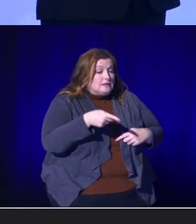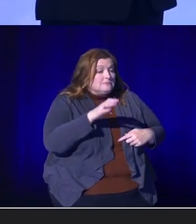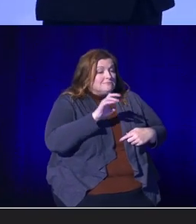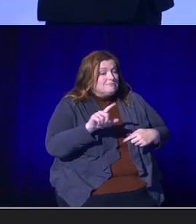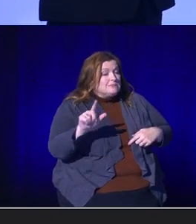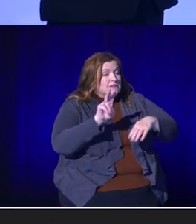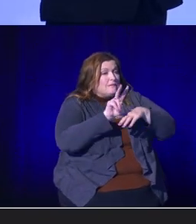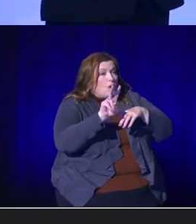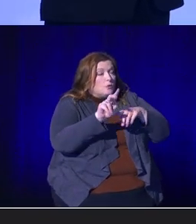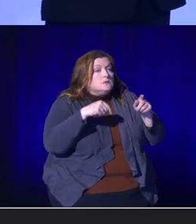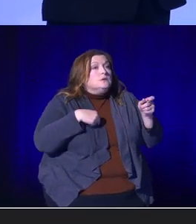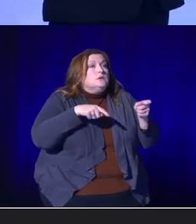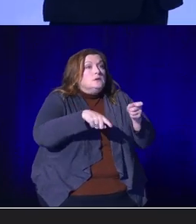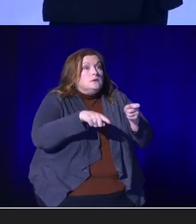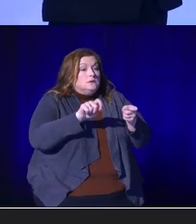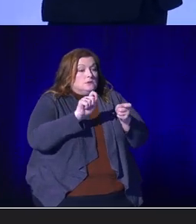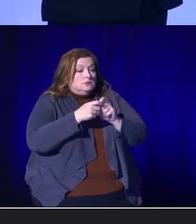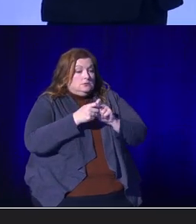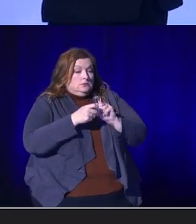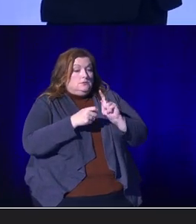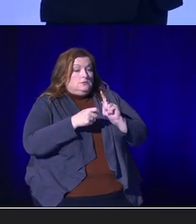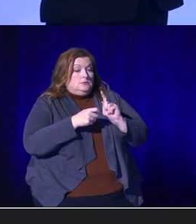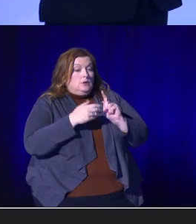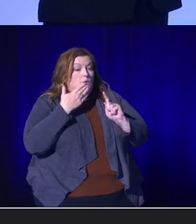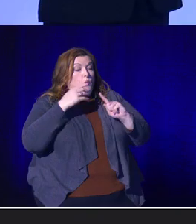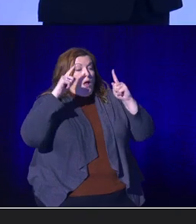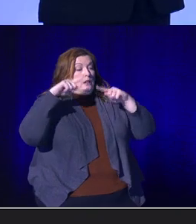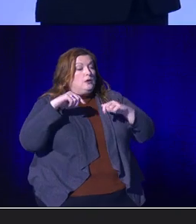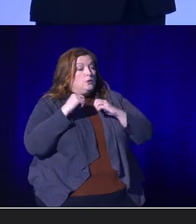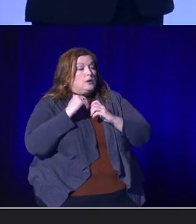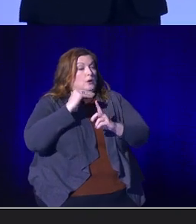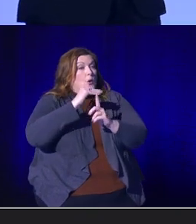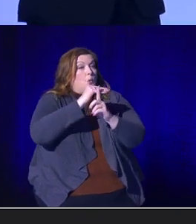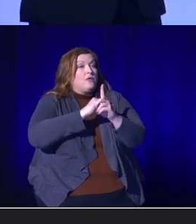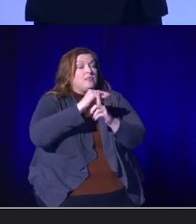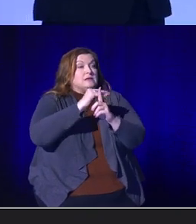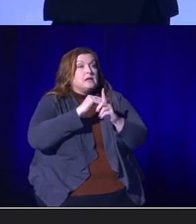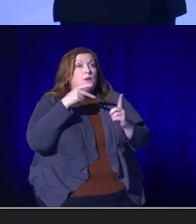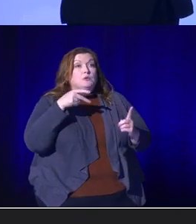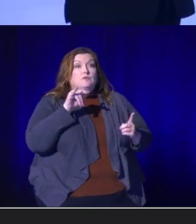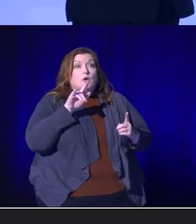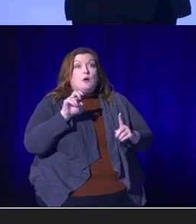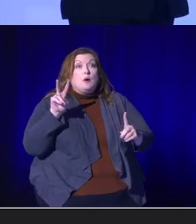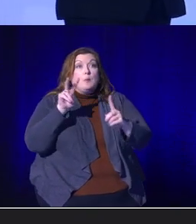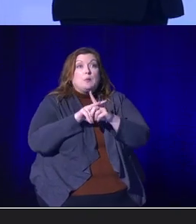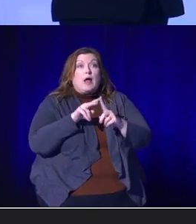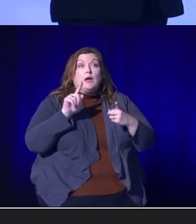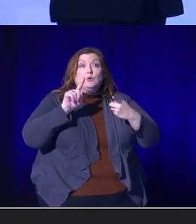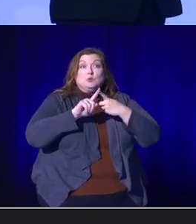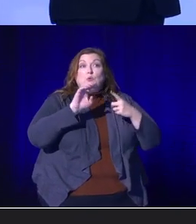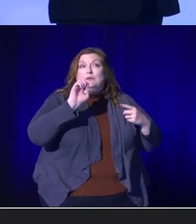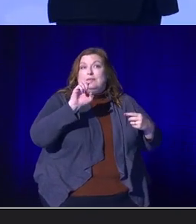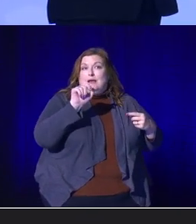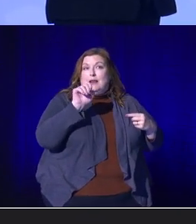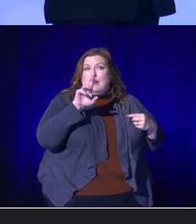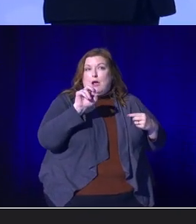very well agreeing with the temperature profile that we're applying to the electrolyte